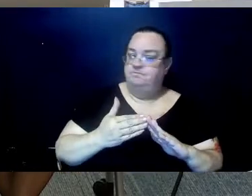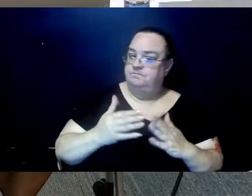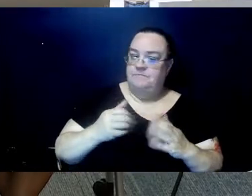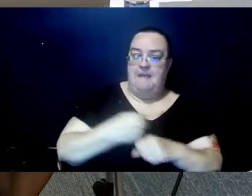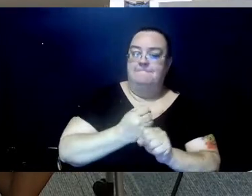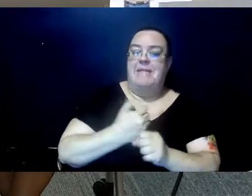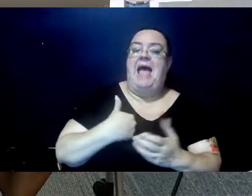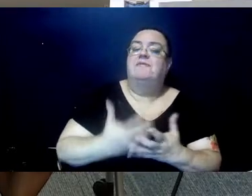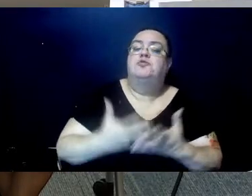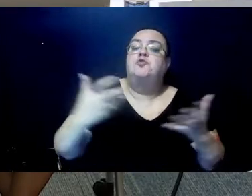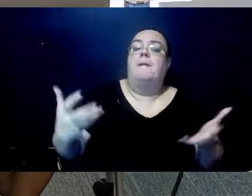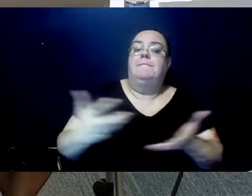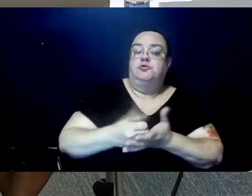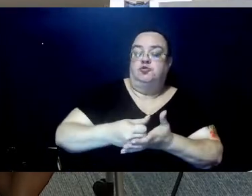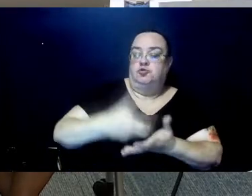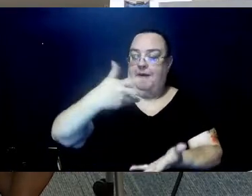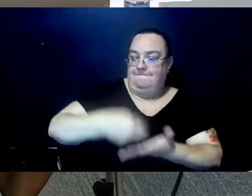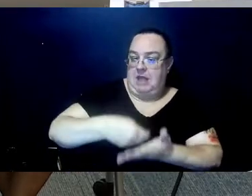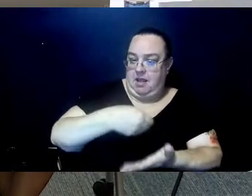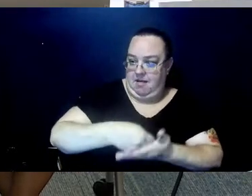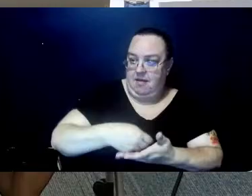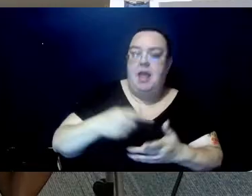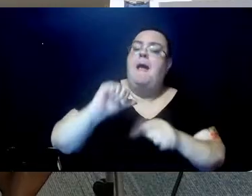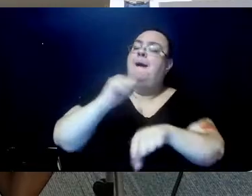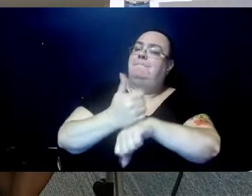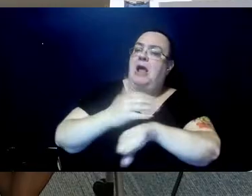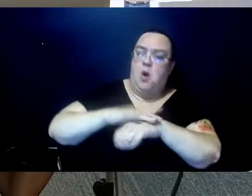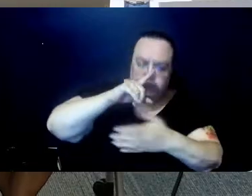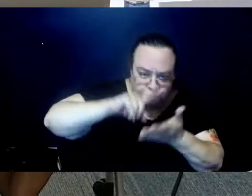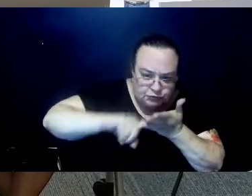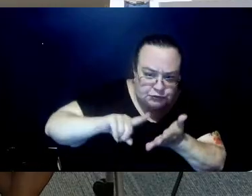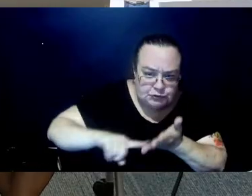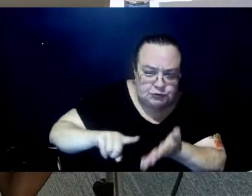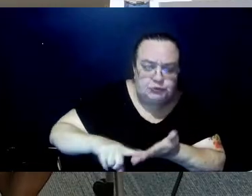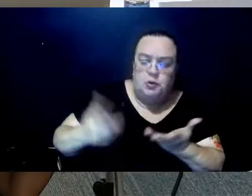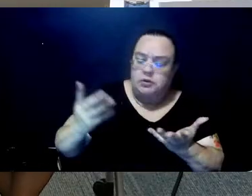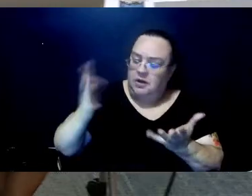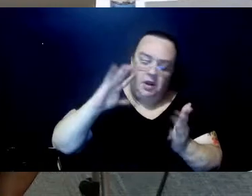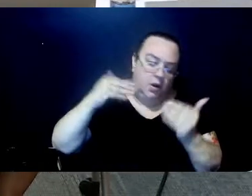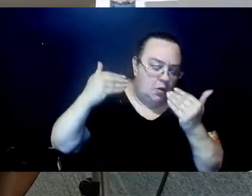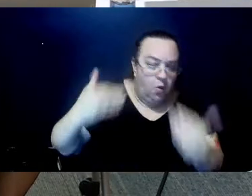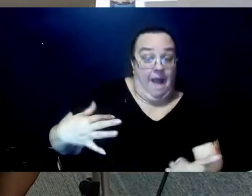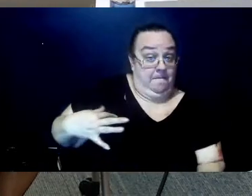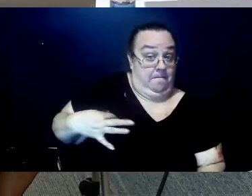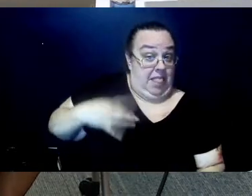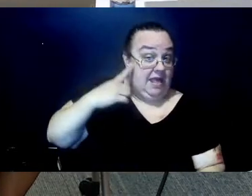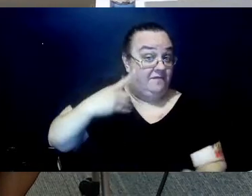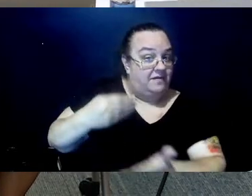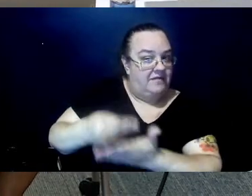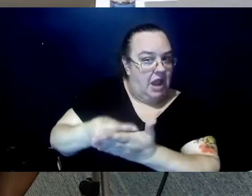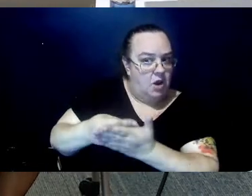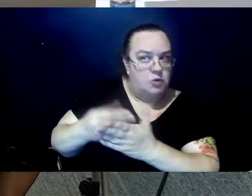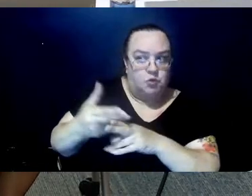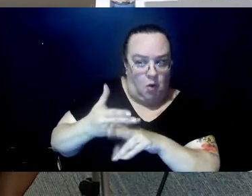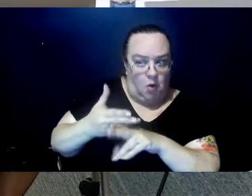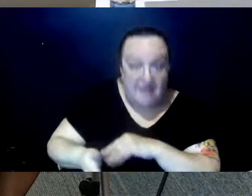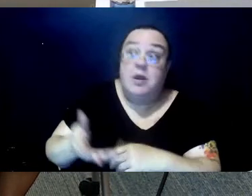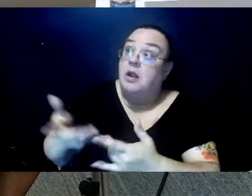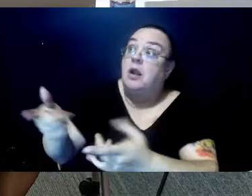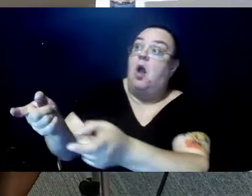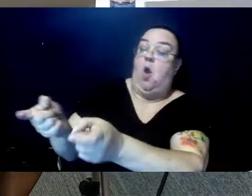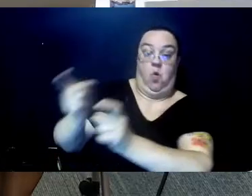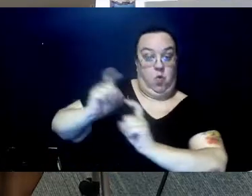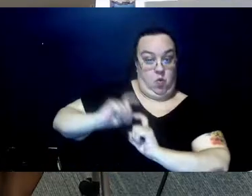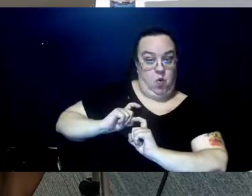a little bit of research, we went ahead and applied for funds, and we were awarded shortly thereafter. There are